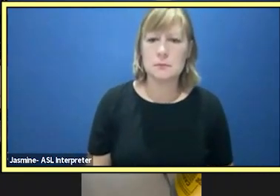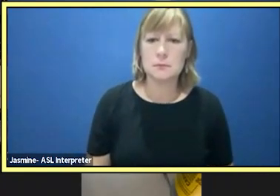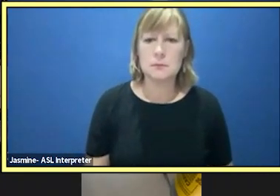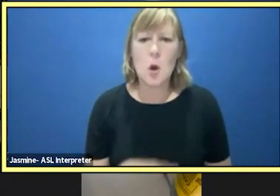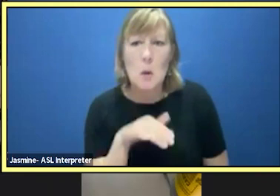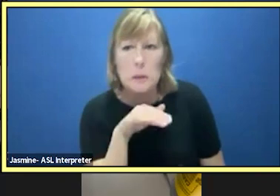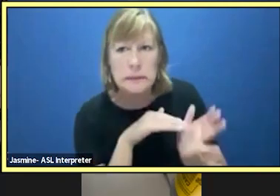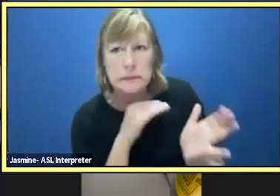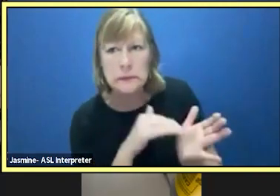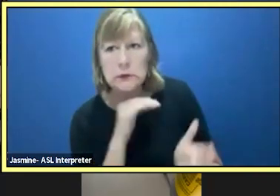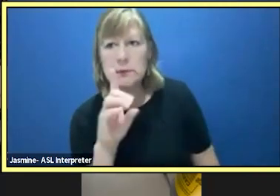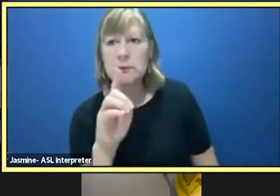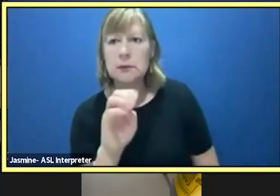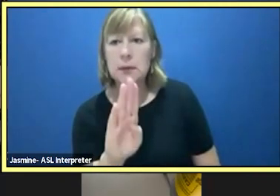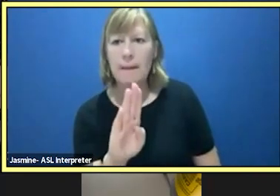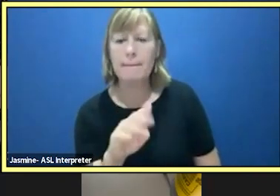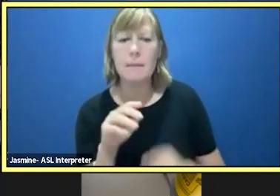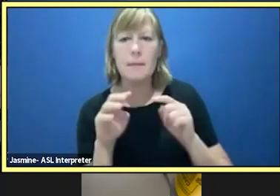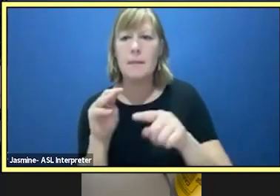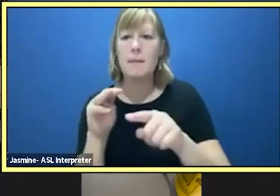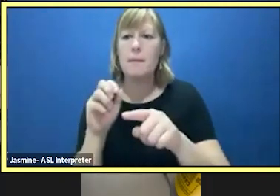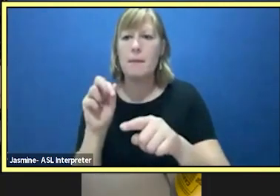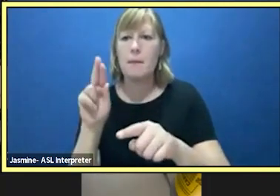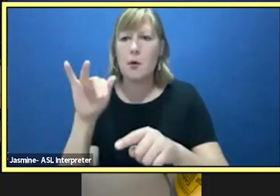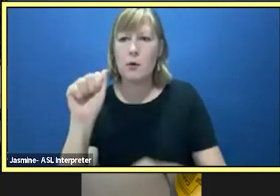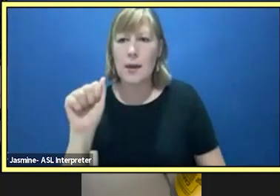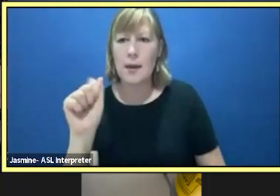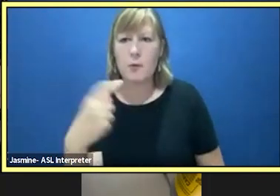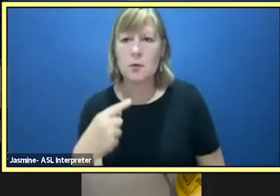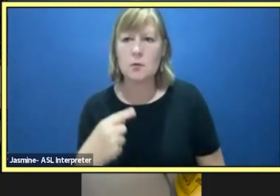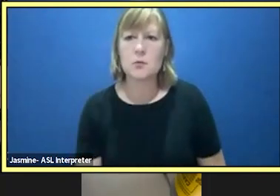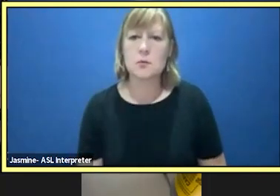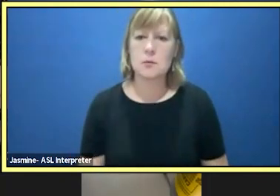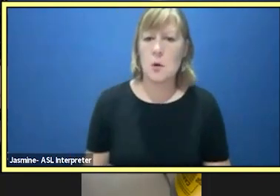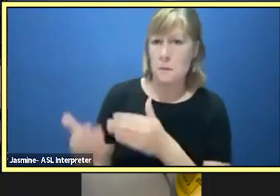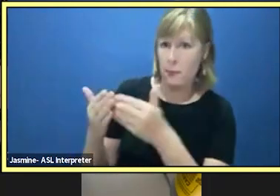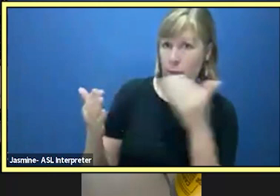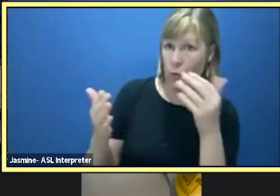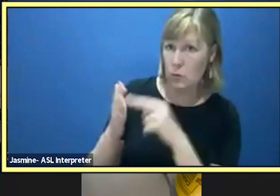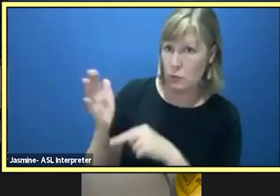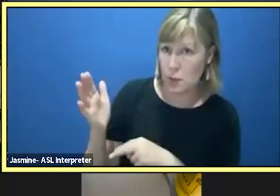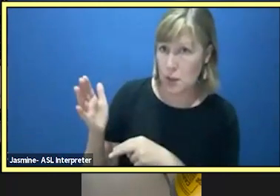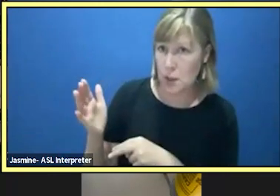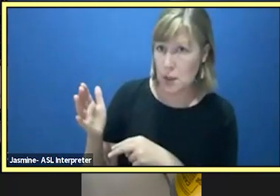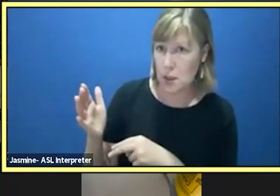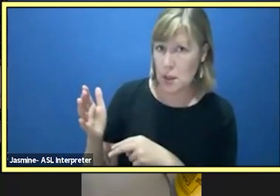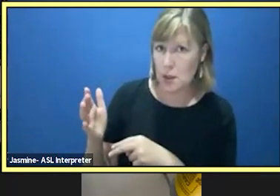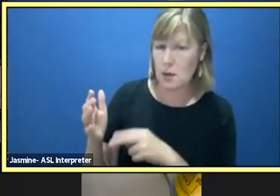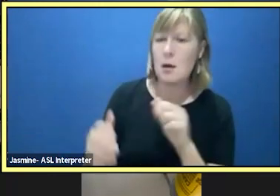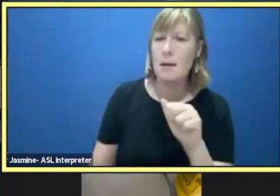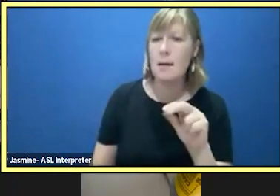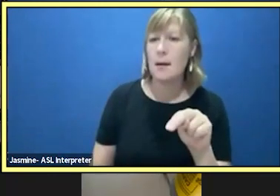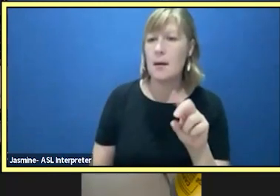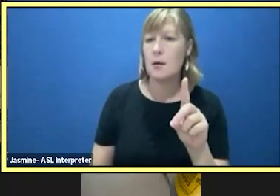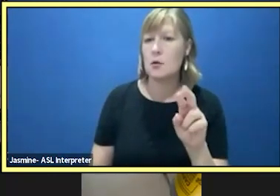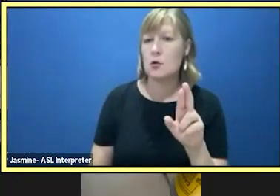from Maria Kamel, I think. Okay, just before you read it, I just wanted to say that, and then Andrew, either you read it or if that person wants to ask it.